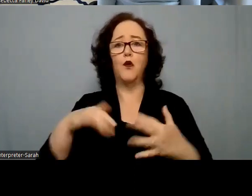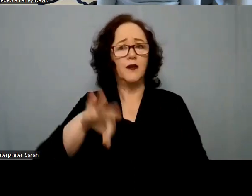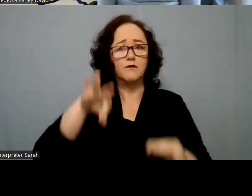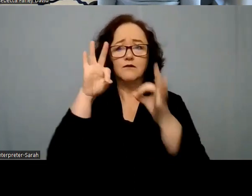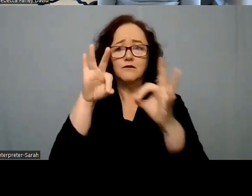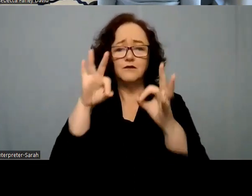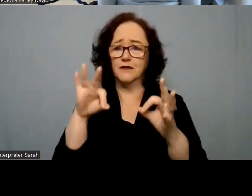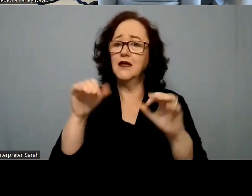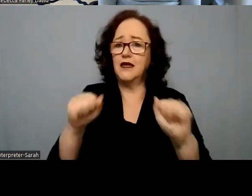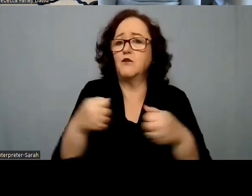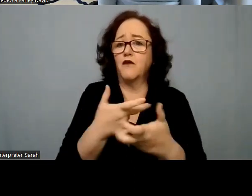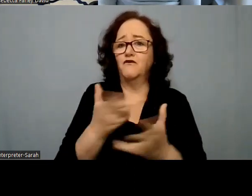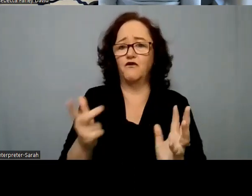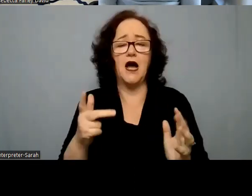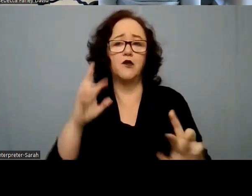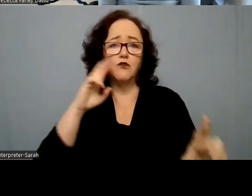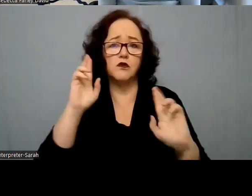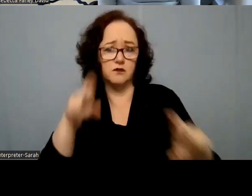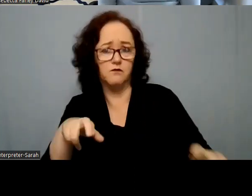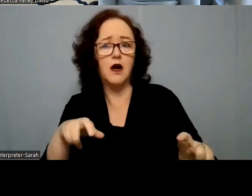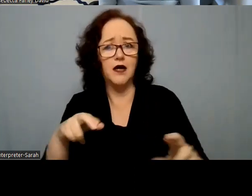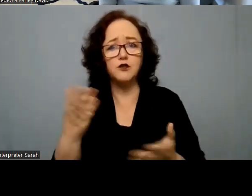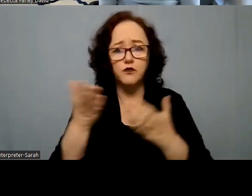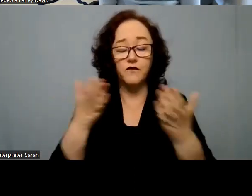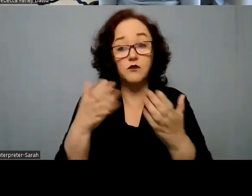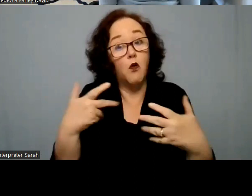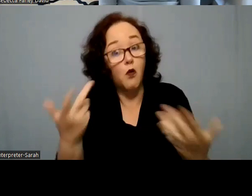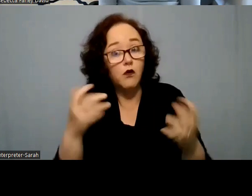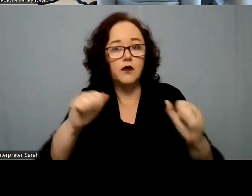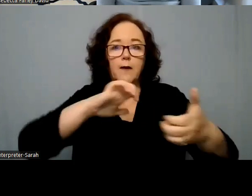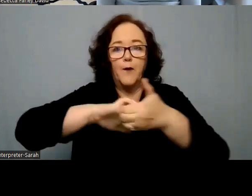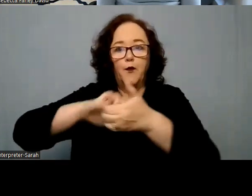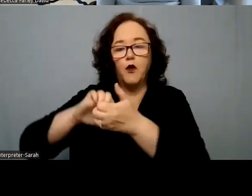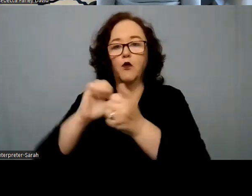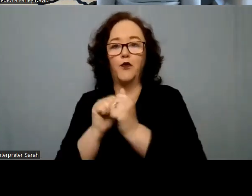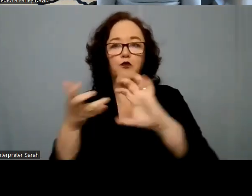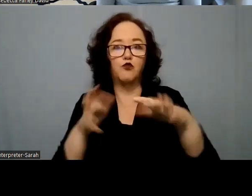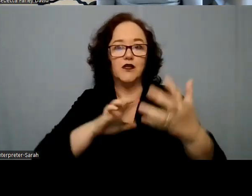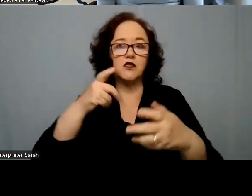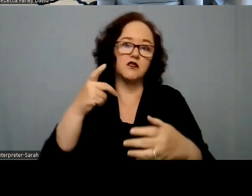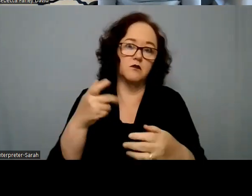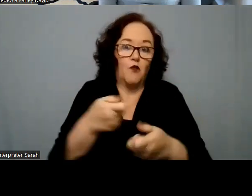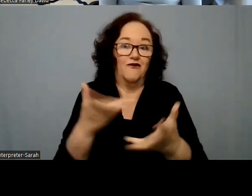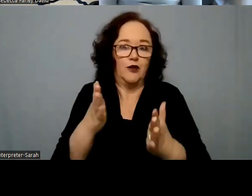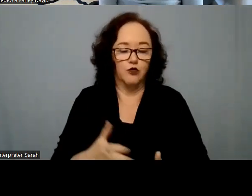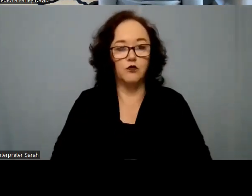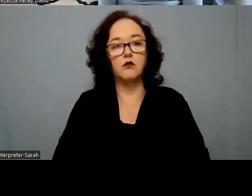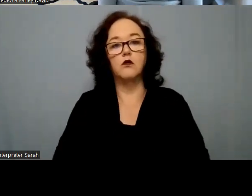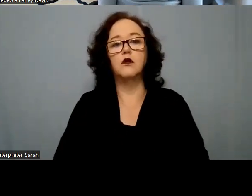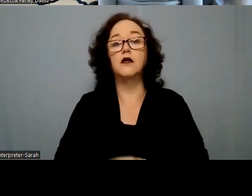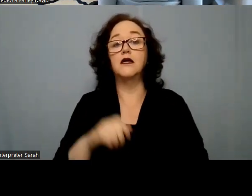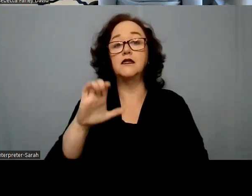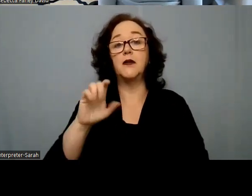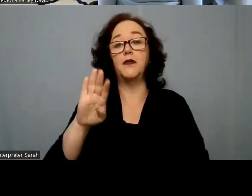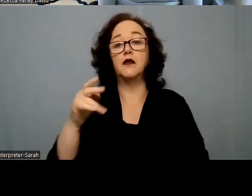crisis response services and or to partner with crisis providers. CCBHCs are required to